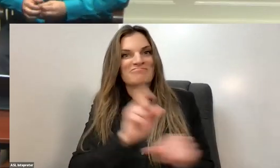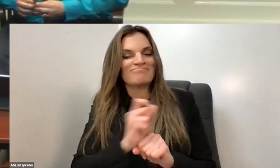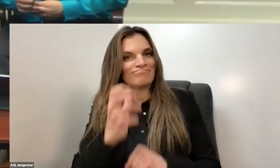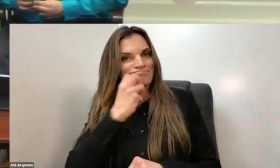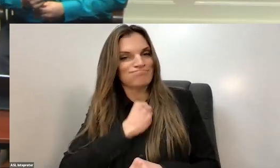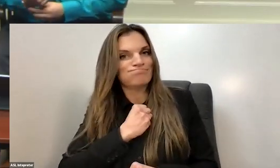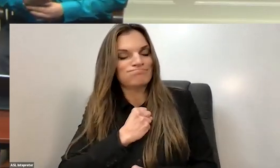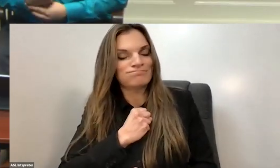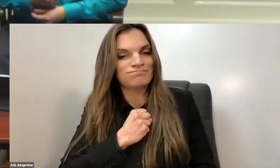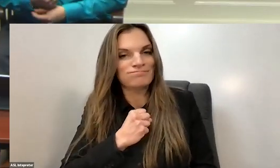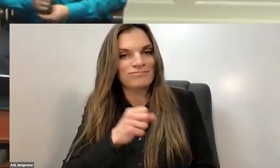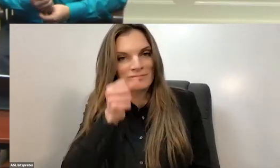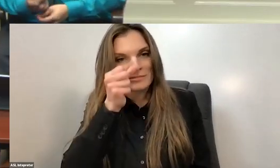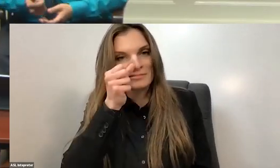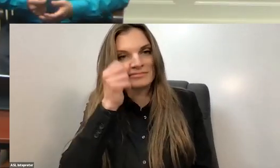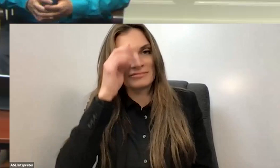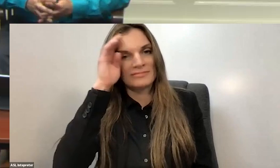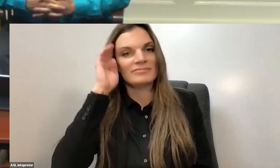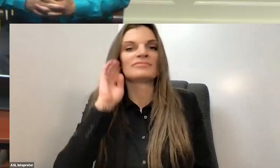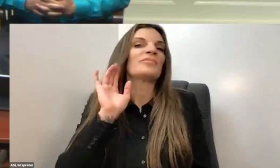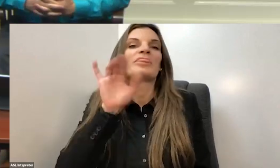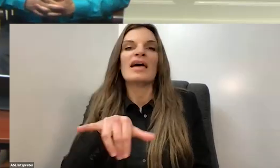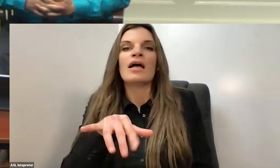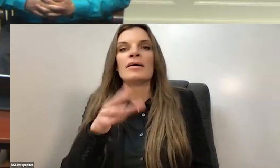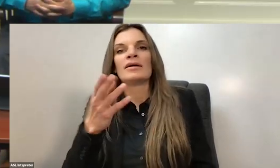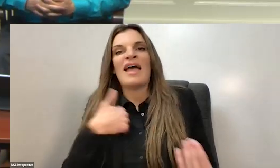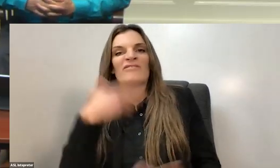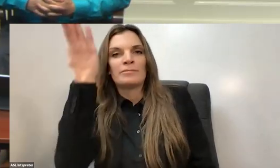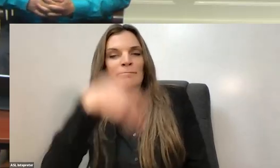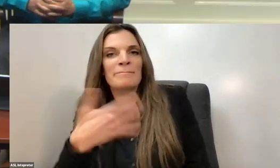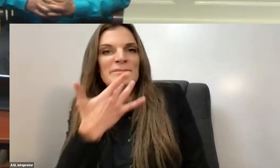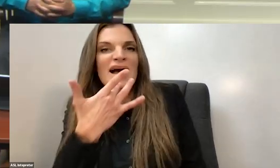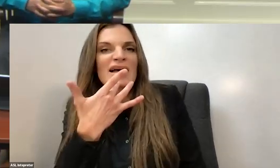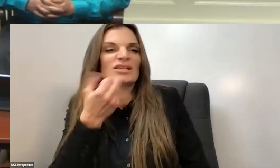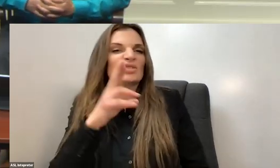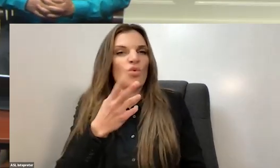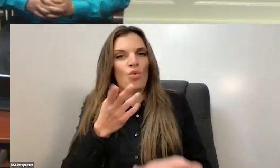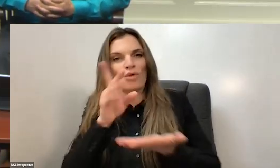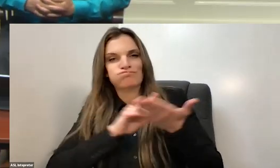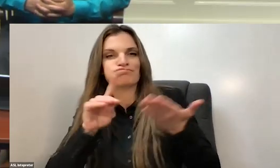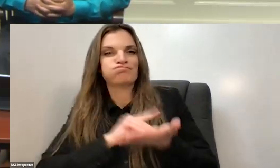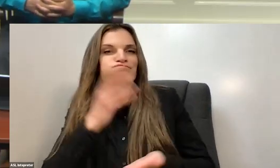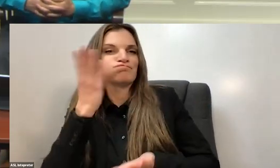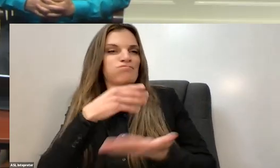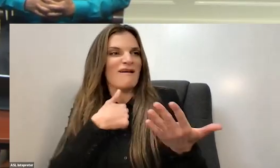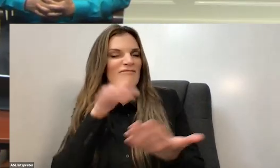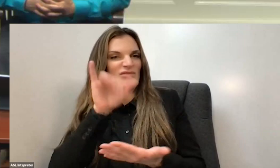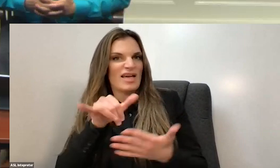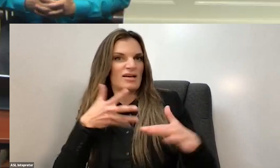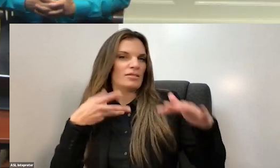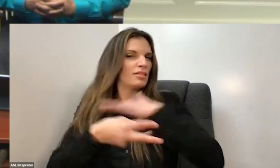about, you know, it was mentioning about bias and potential exclusion of people with disabilities. Now's our